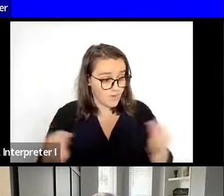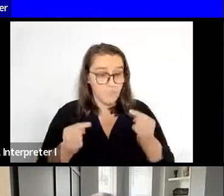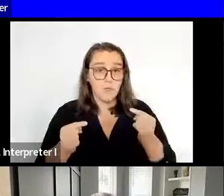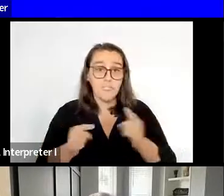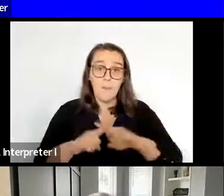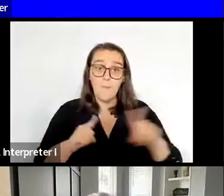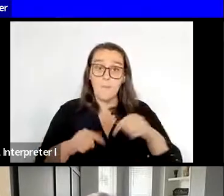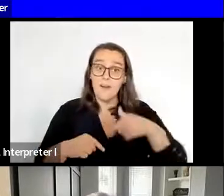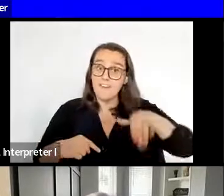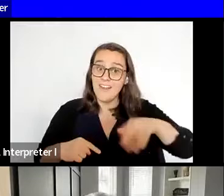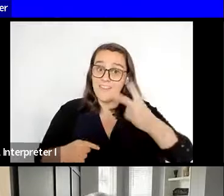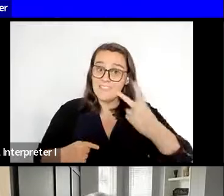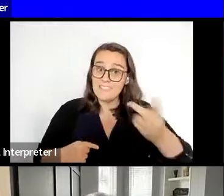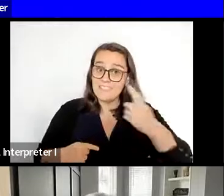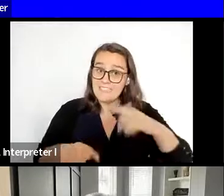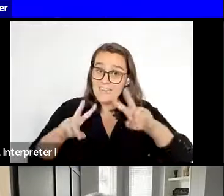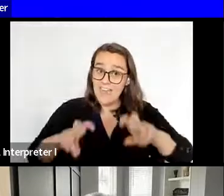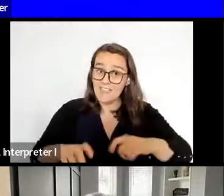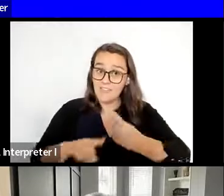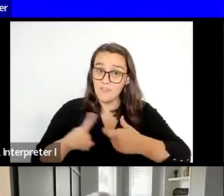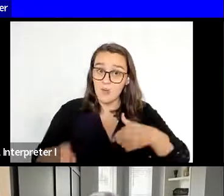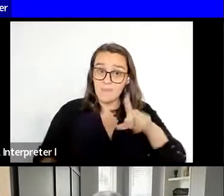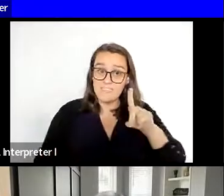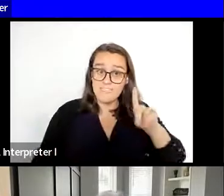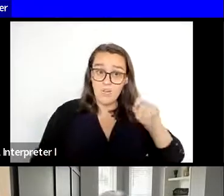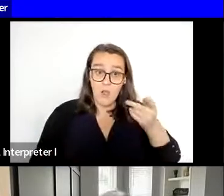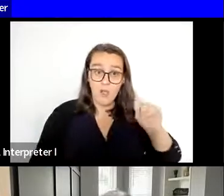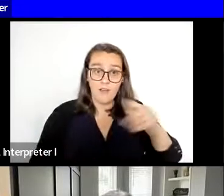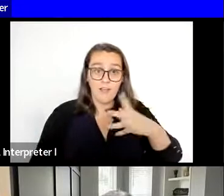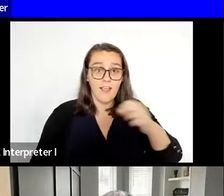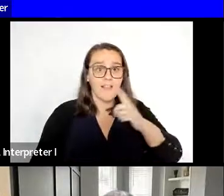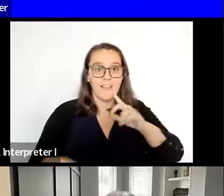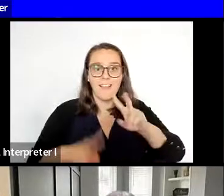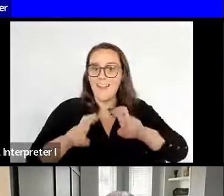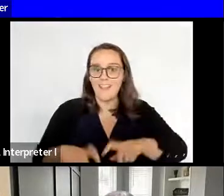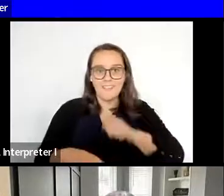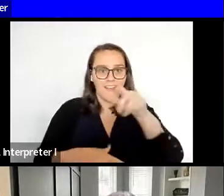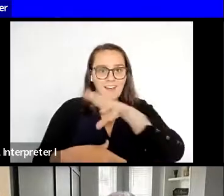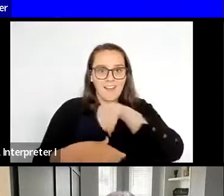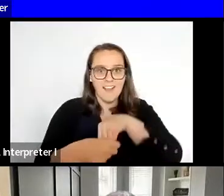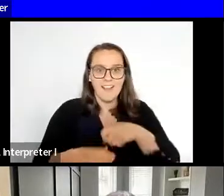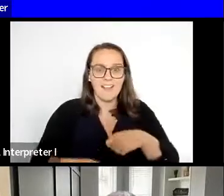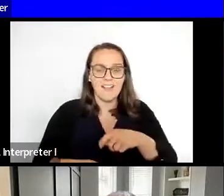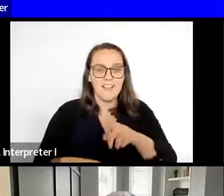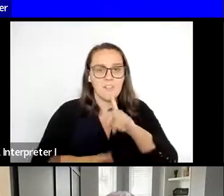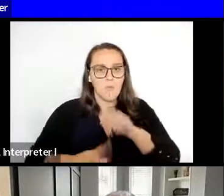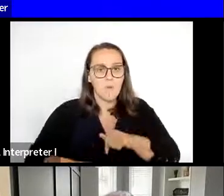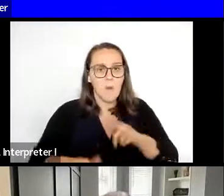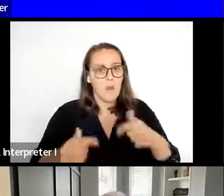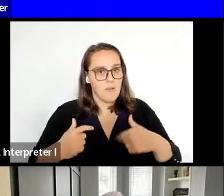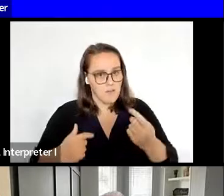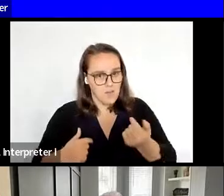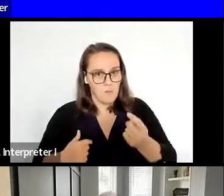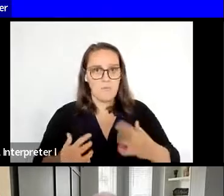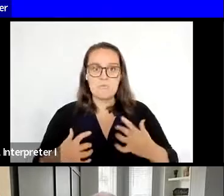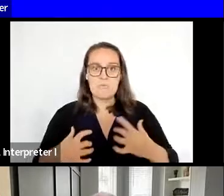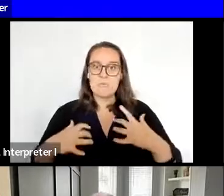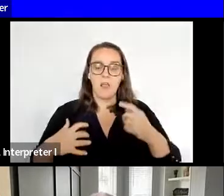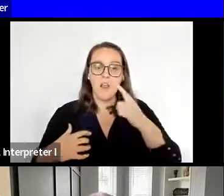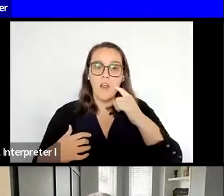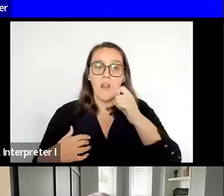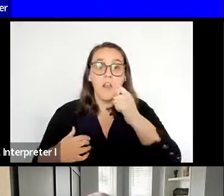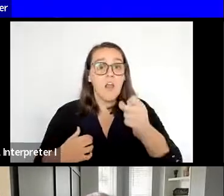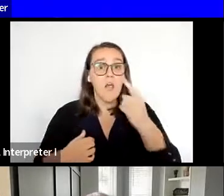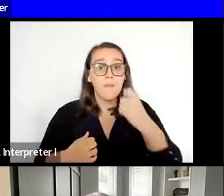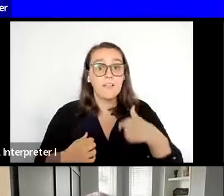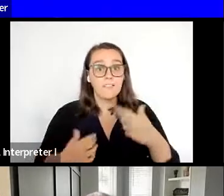I haven't seen that analysis, and that analysis is not in the report. Now, I'm getting a little exercised here, not because I plan on voting against the bill